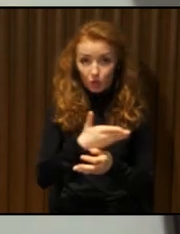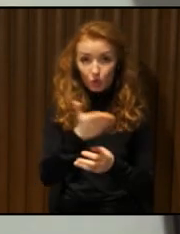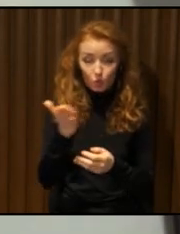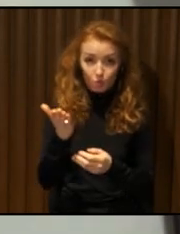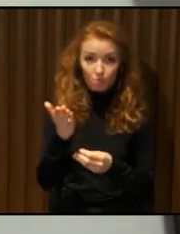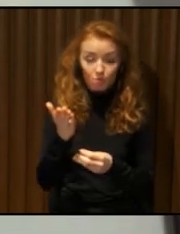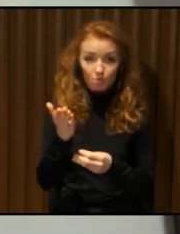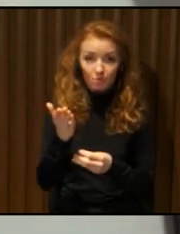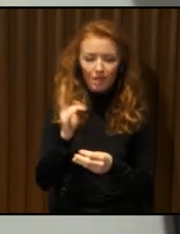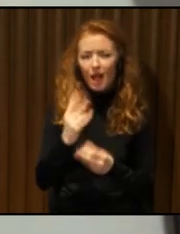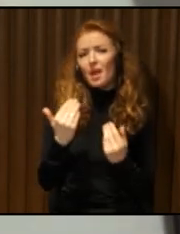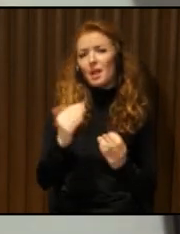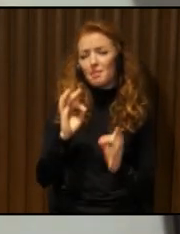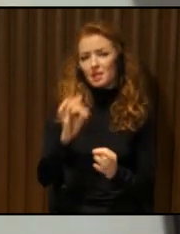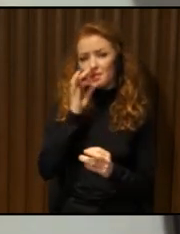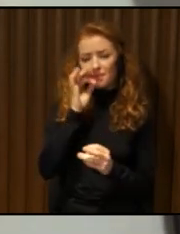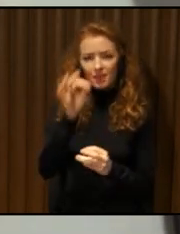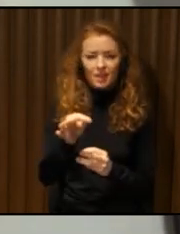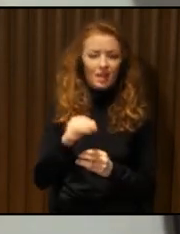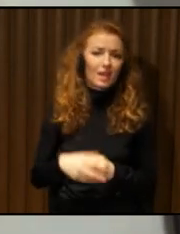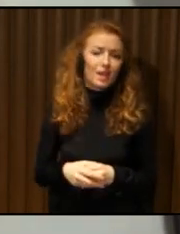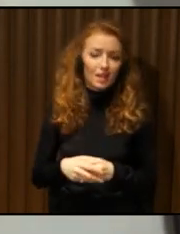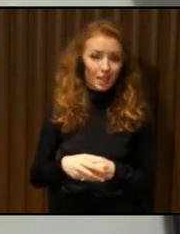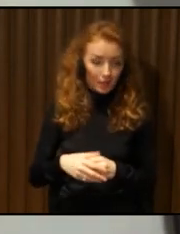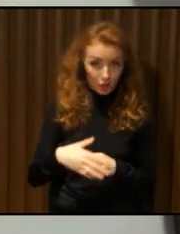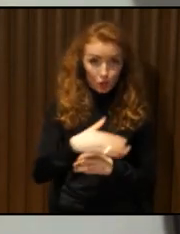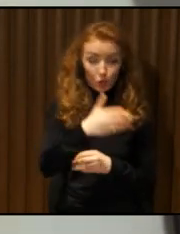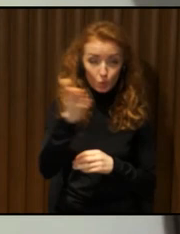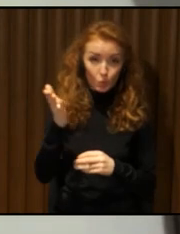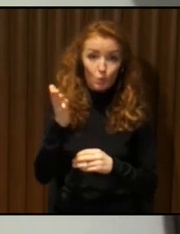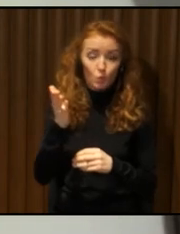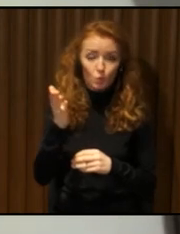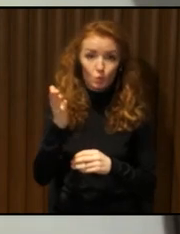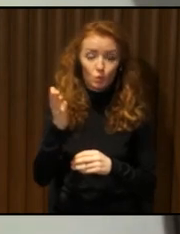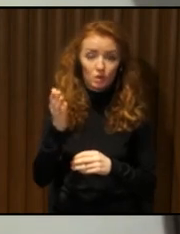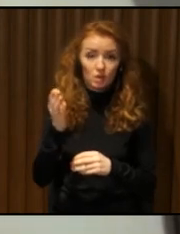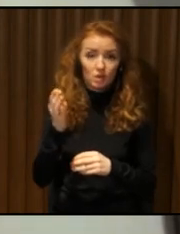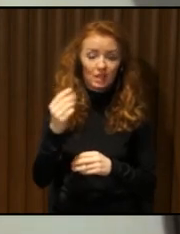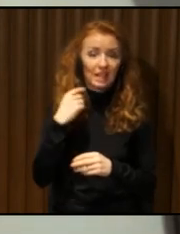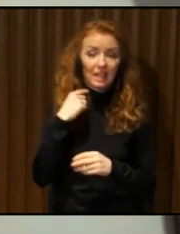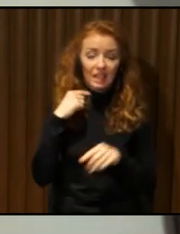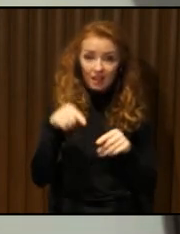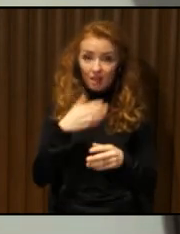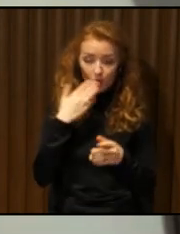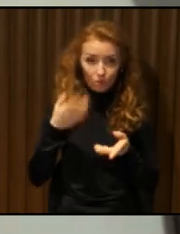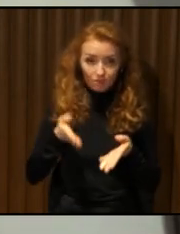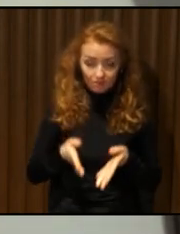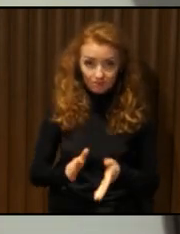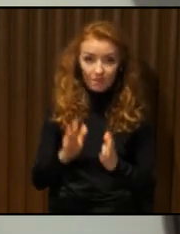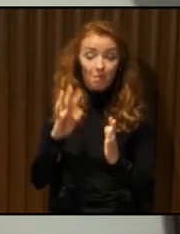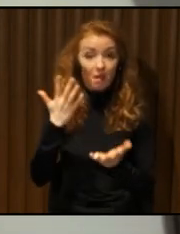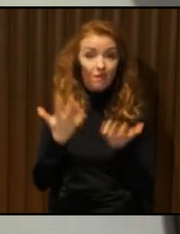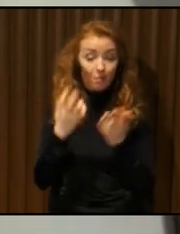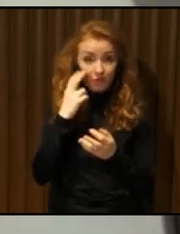it's not your place of birth, but it's place of birth of your family. So one day, why not to do these,